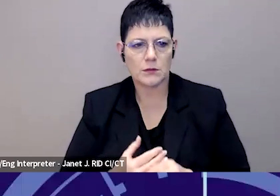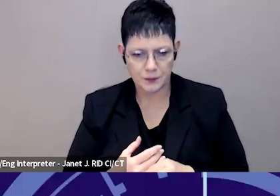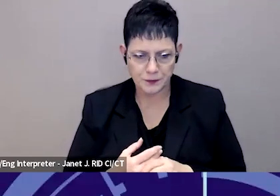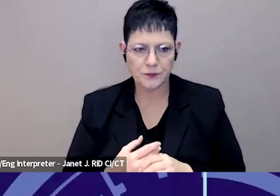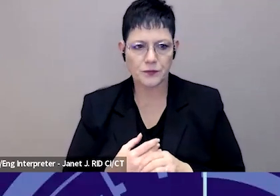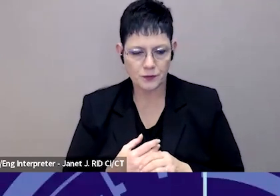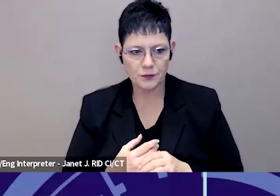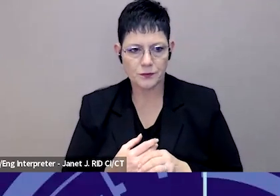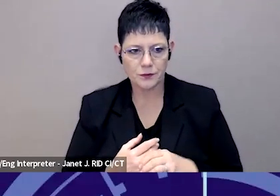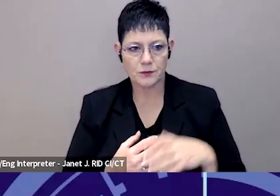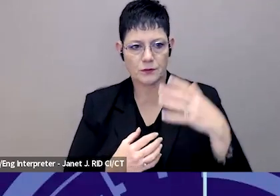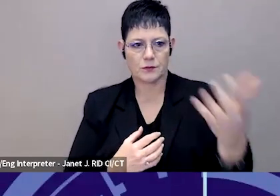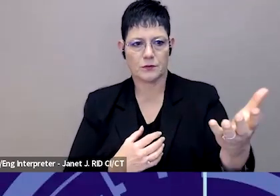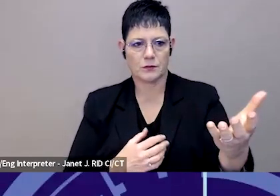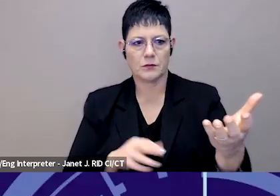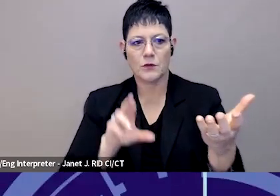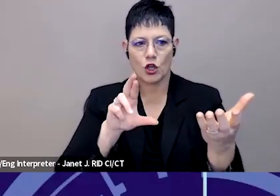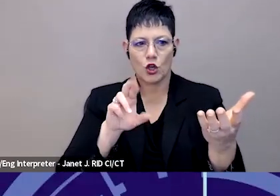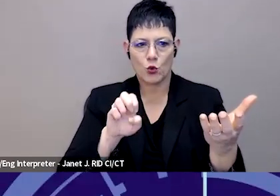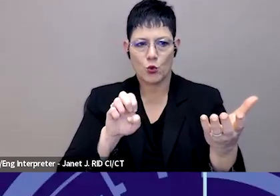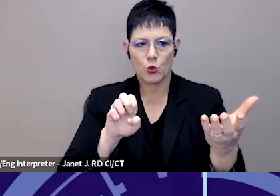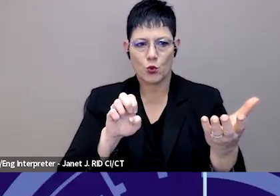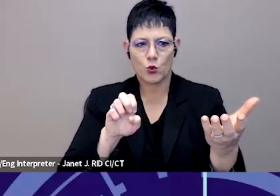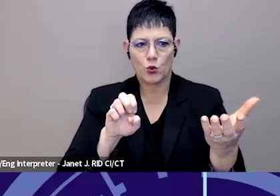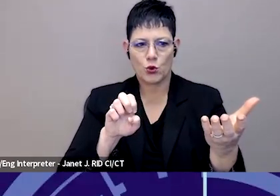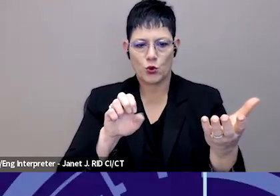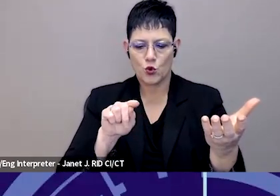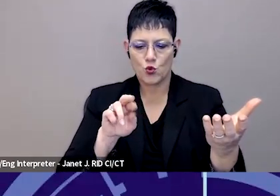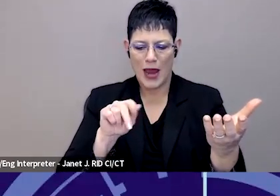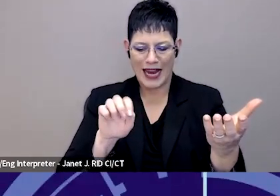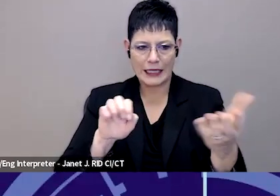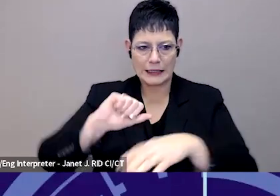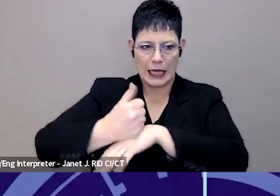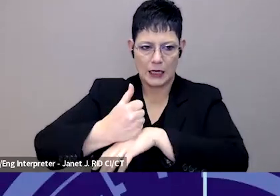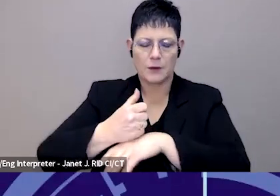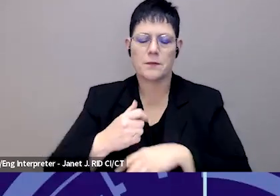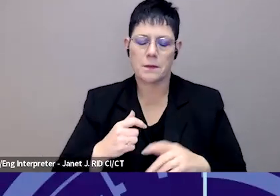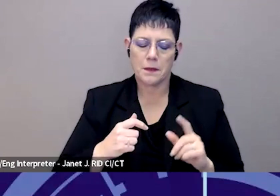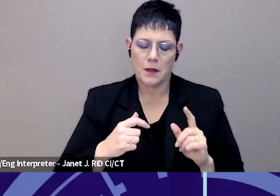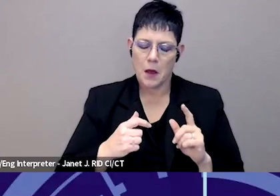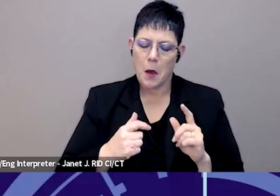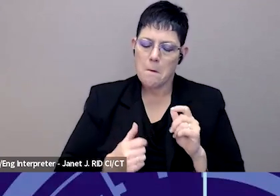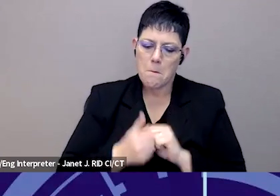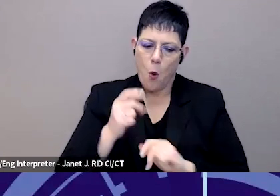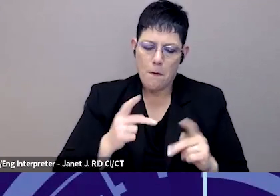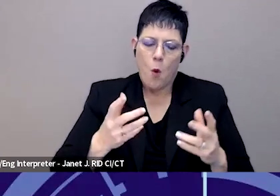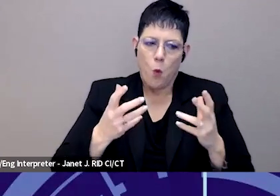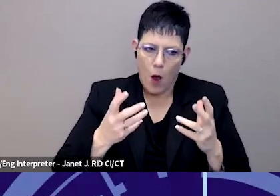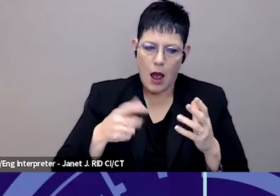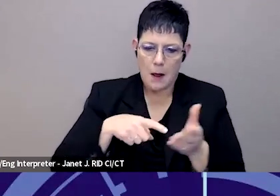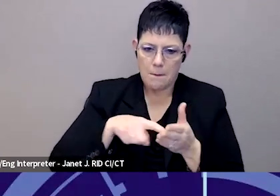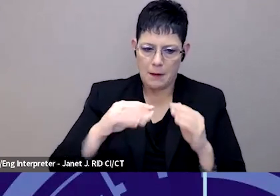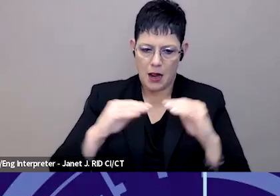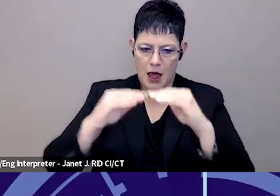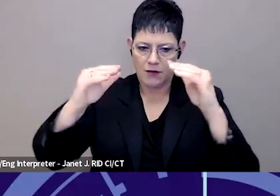So when we think of rate setting, you know, our workers really want the states to set payment rates that